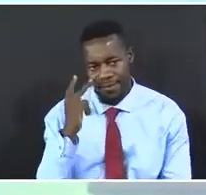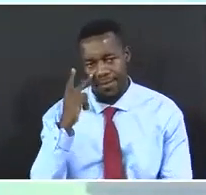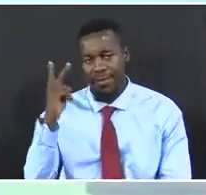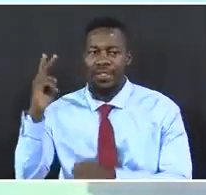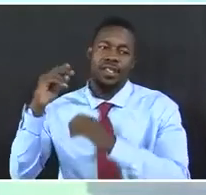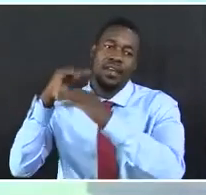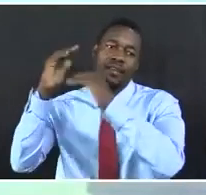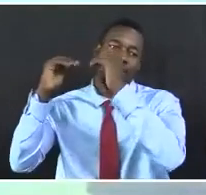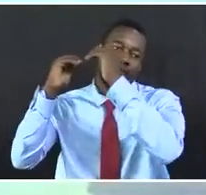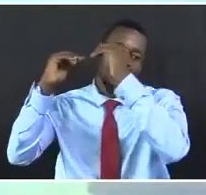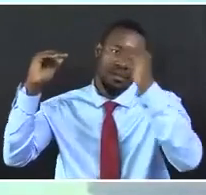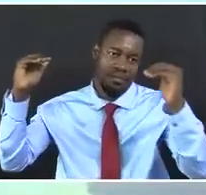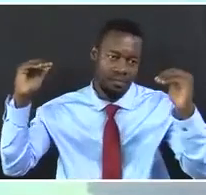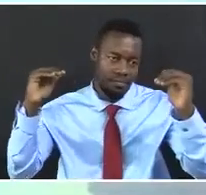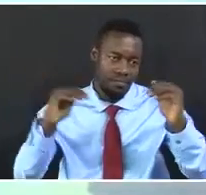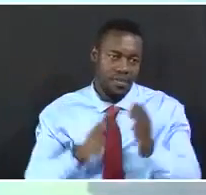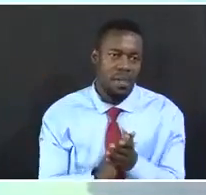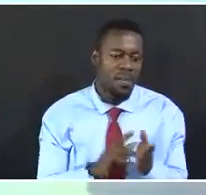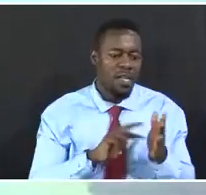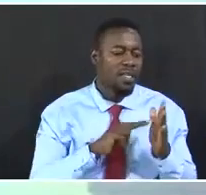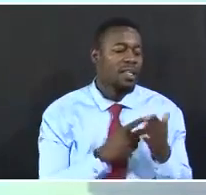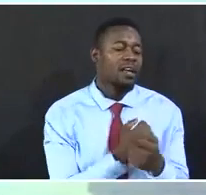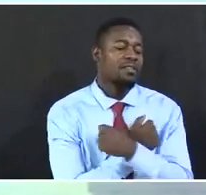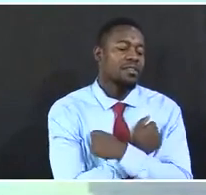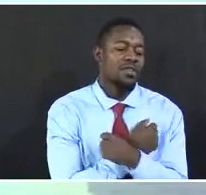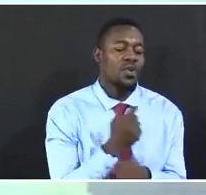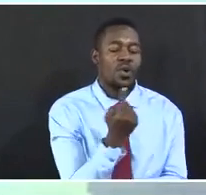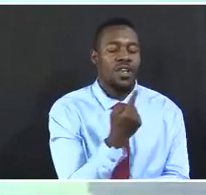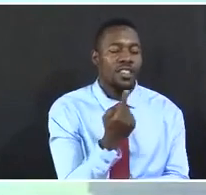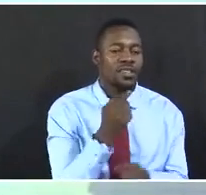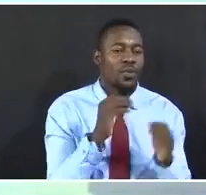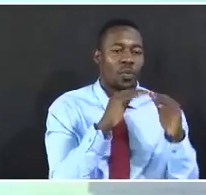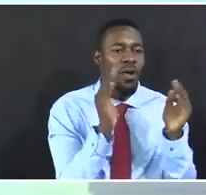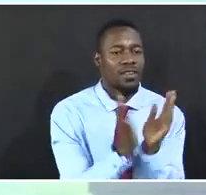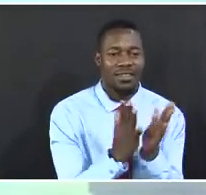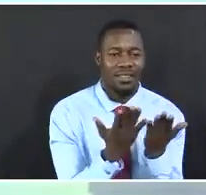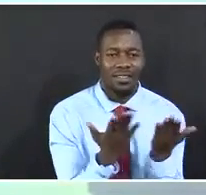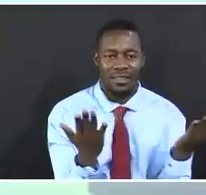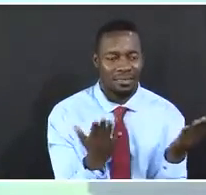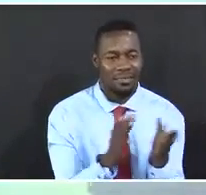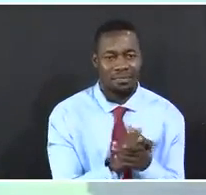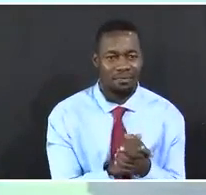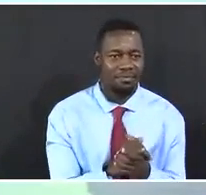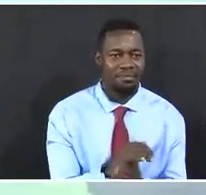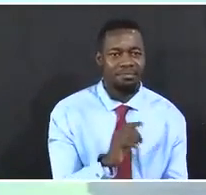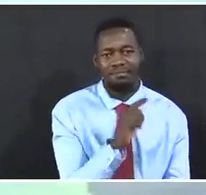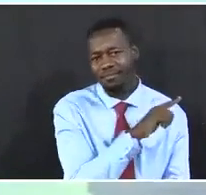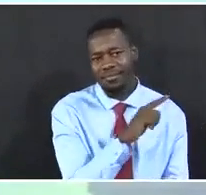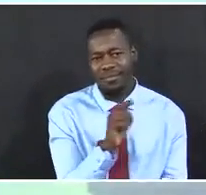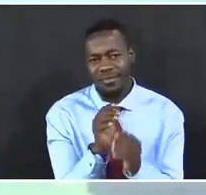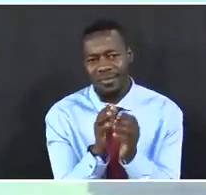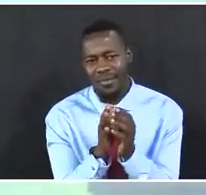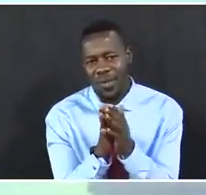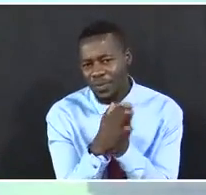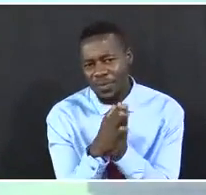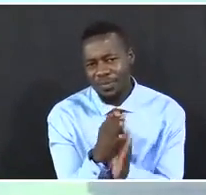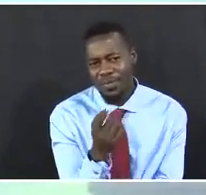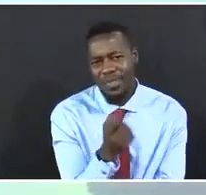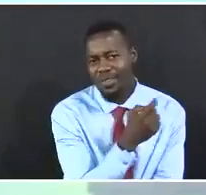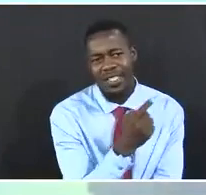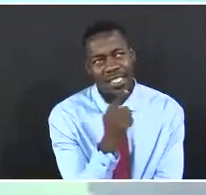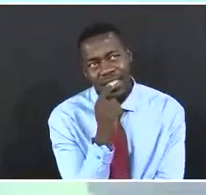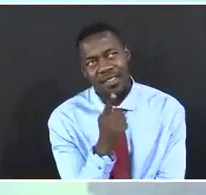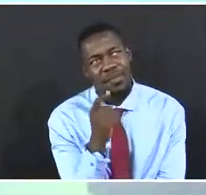I don't want to go there much. You know, politics. And you see how politicians are being